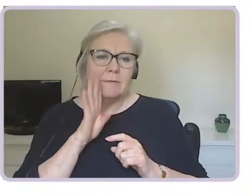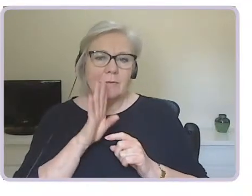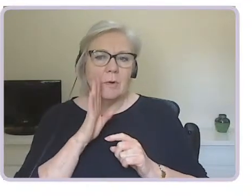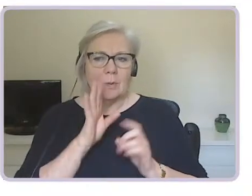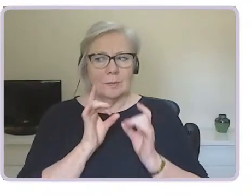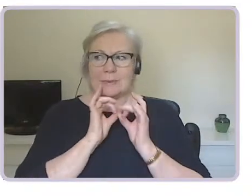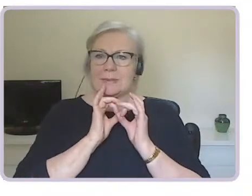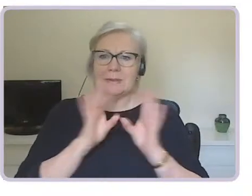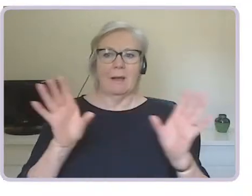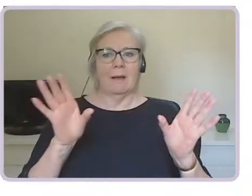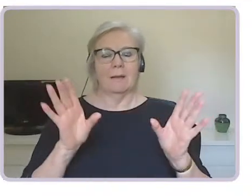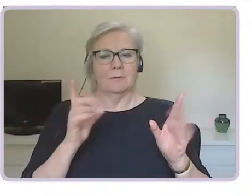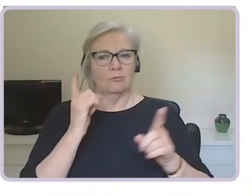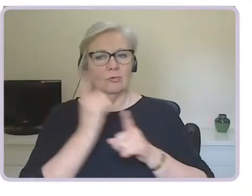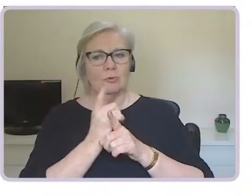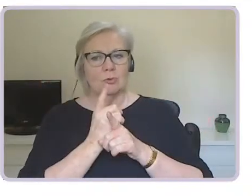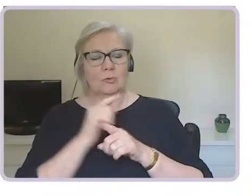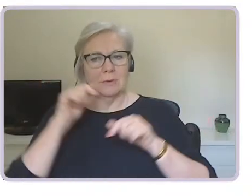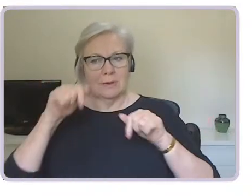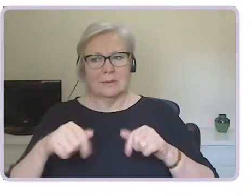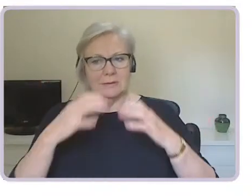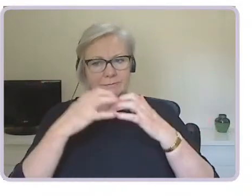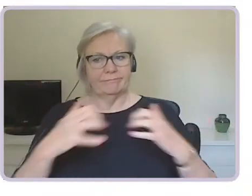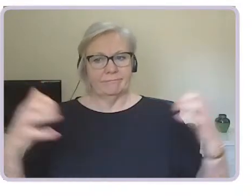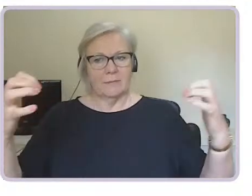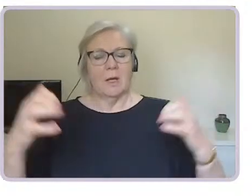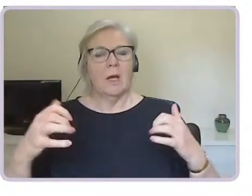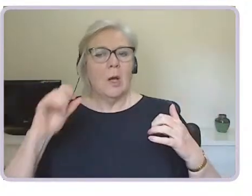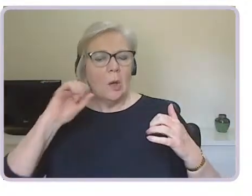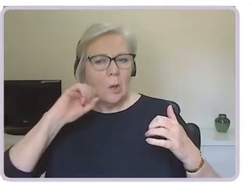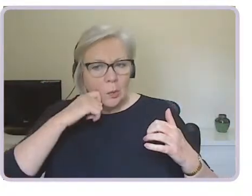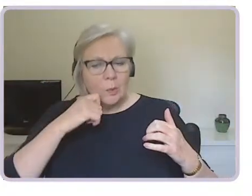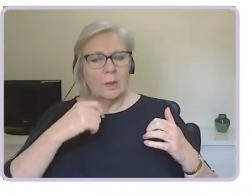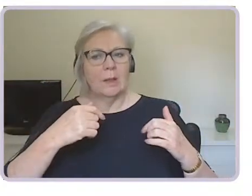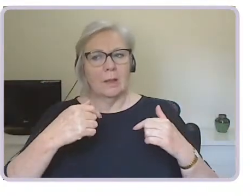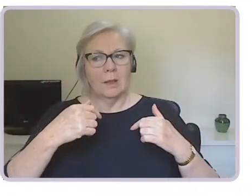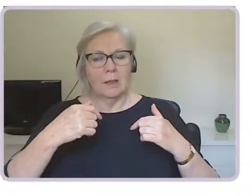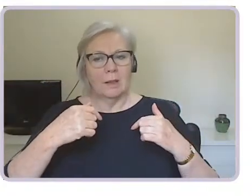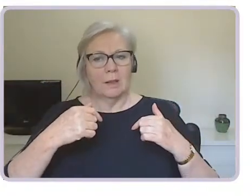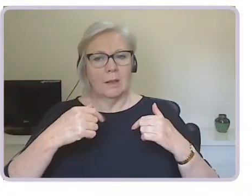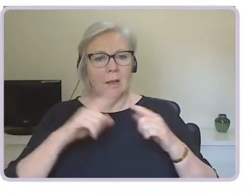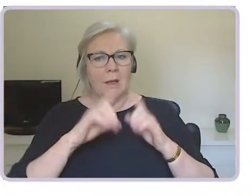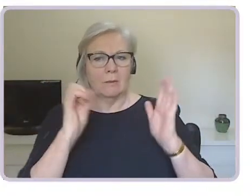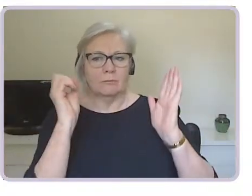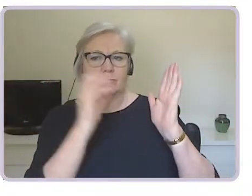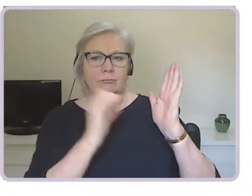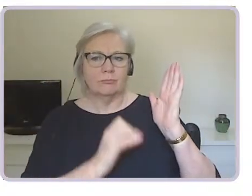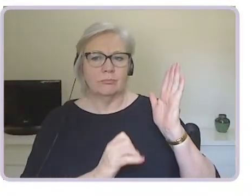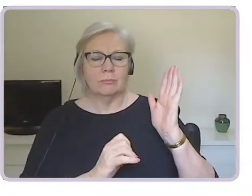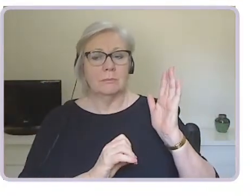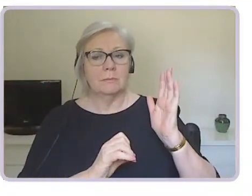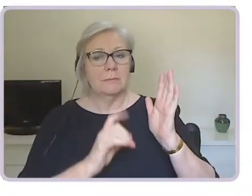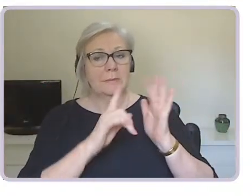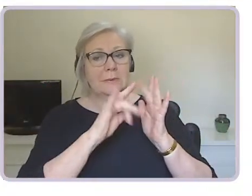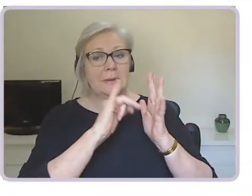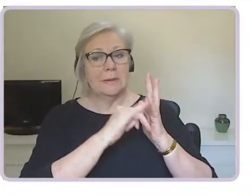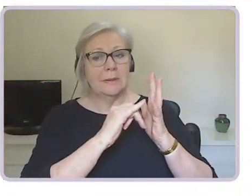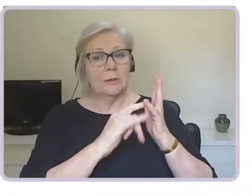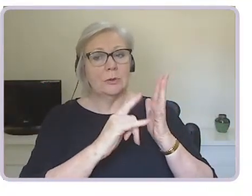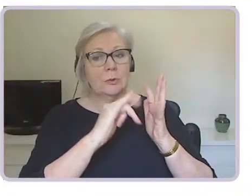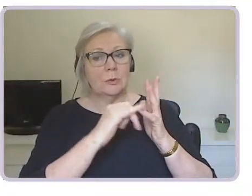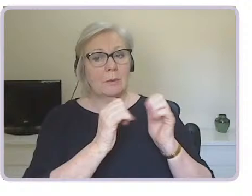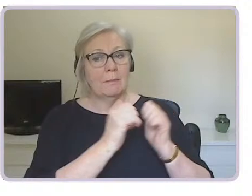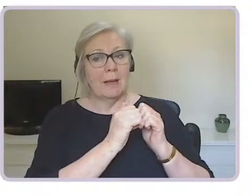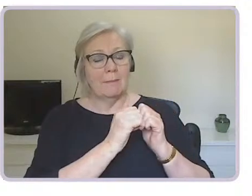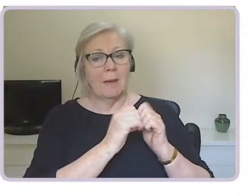whole forum, we are going to be compiling a issues paper because we don't want the conversation to stop here.